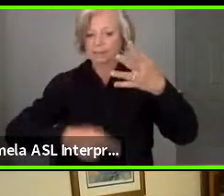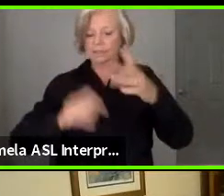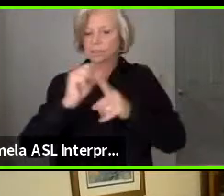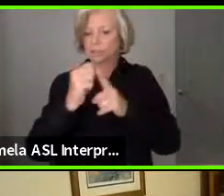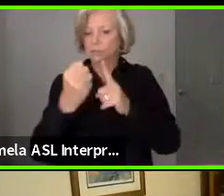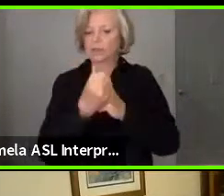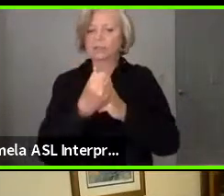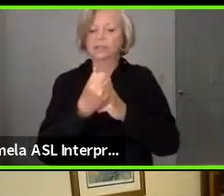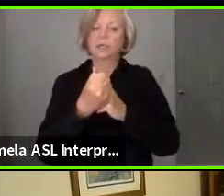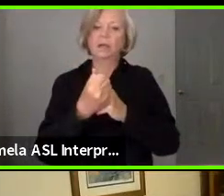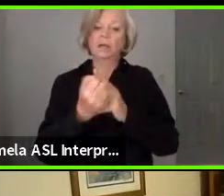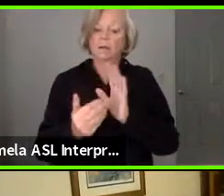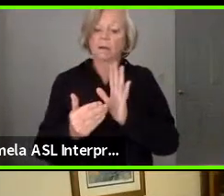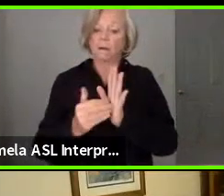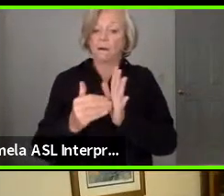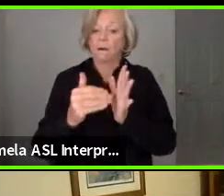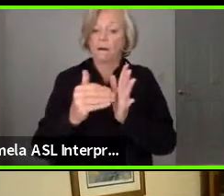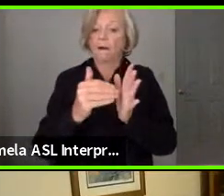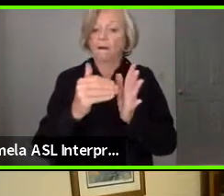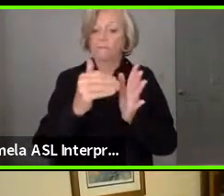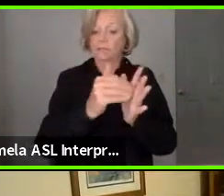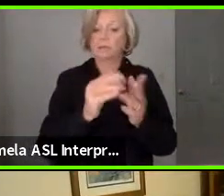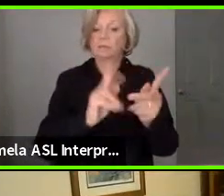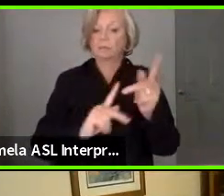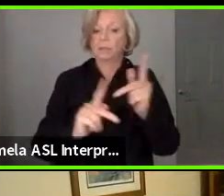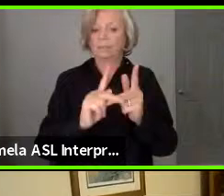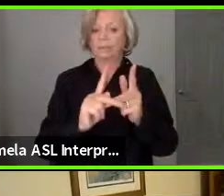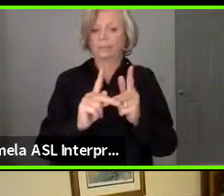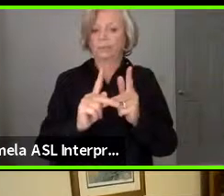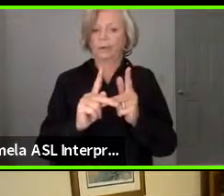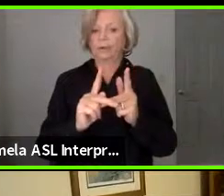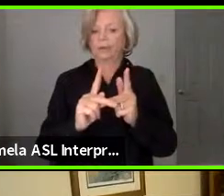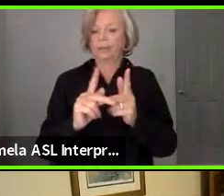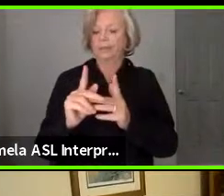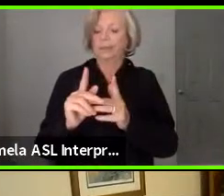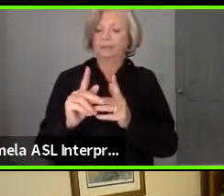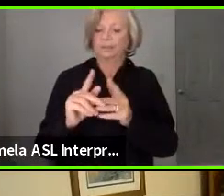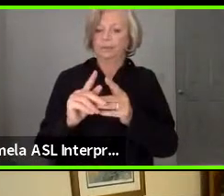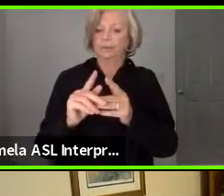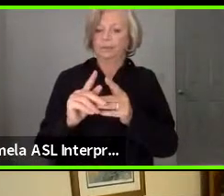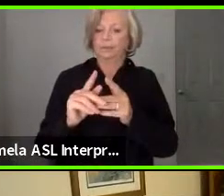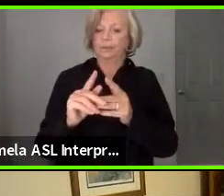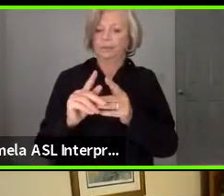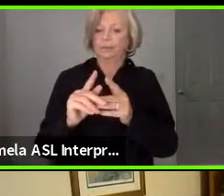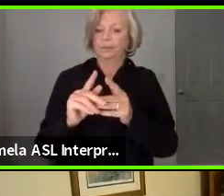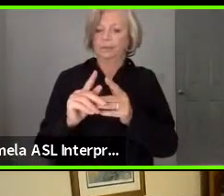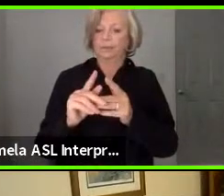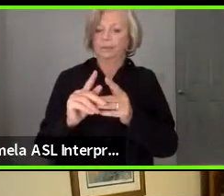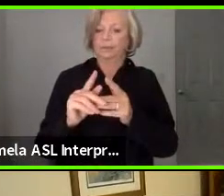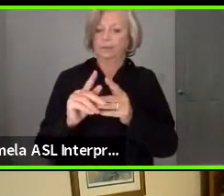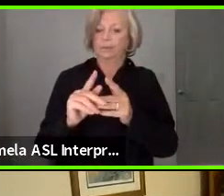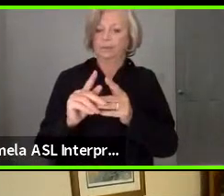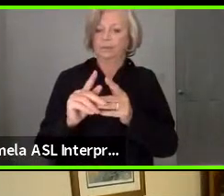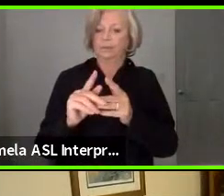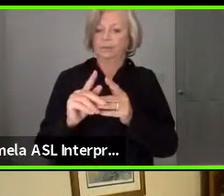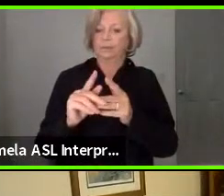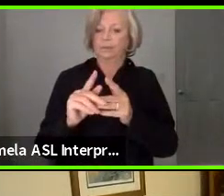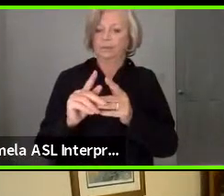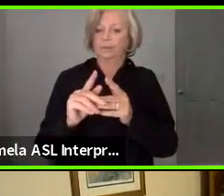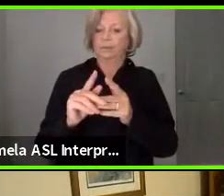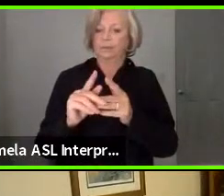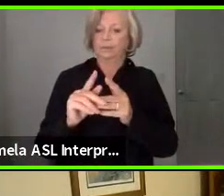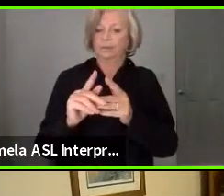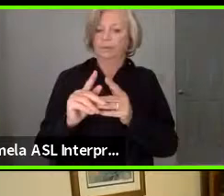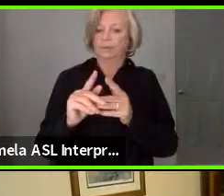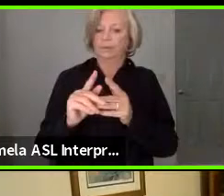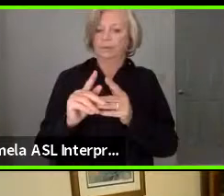wear that often was pushed under the background. So that was one of the biggest things and the premises behind World being established, and then being able to lift